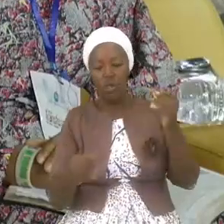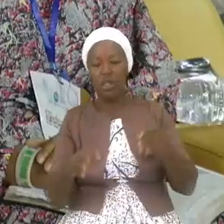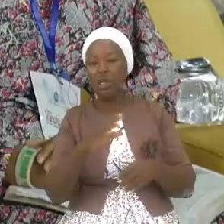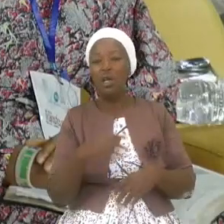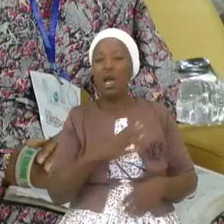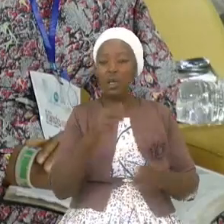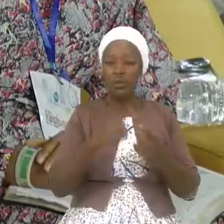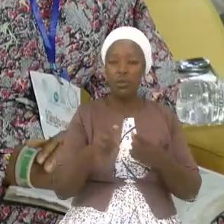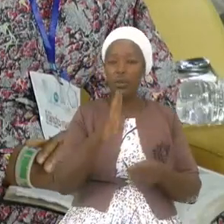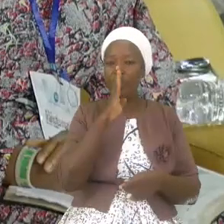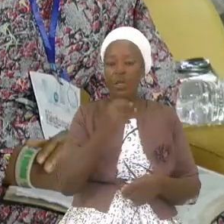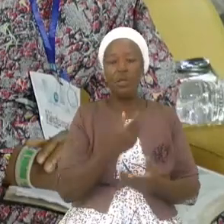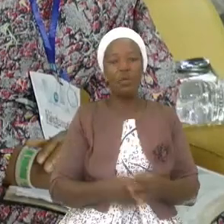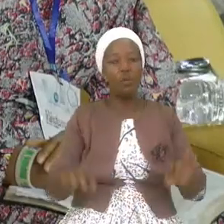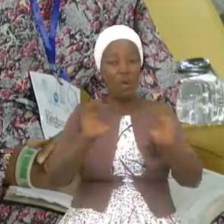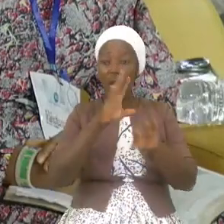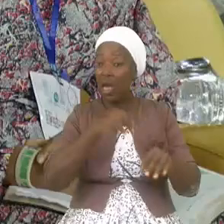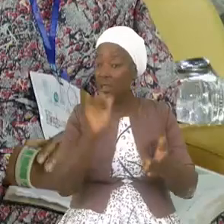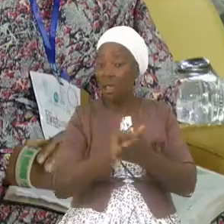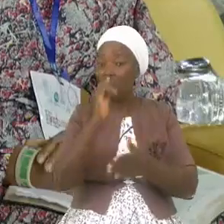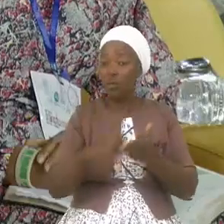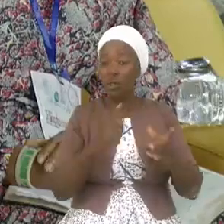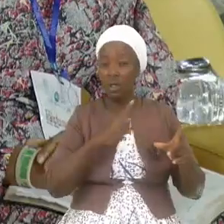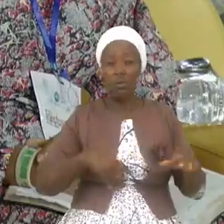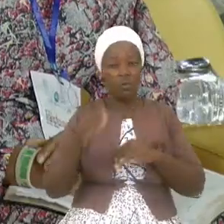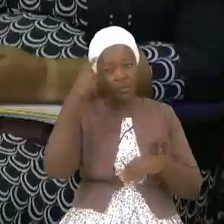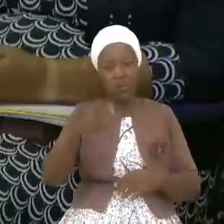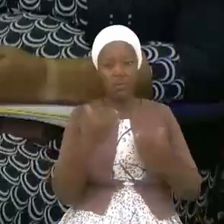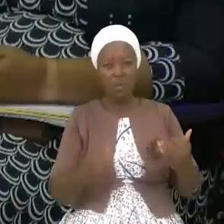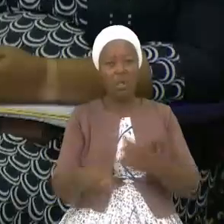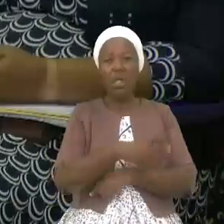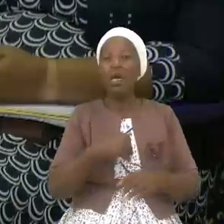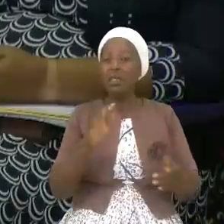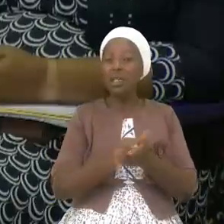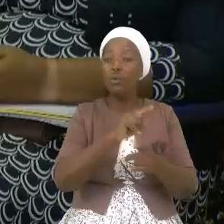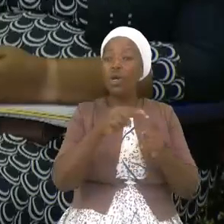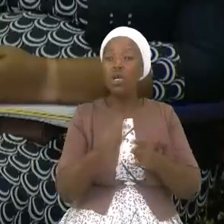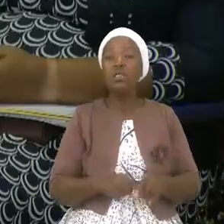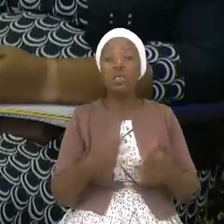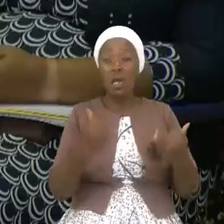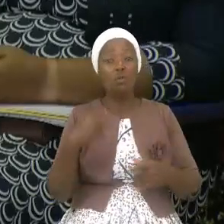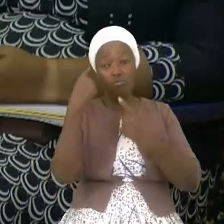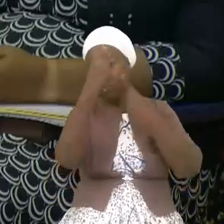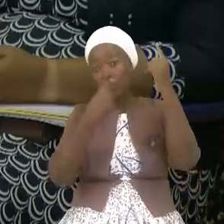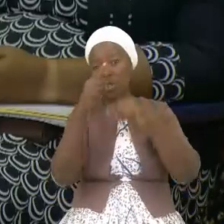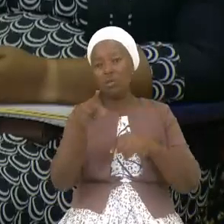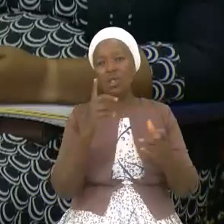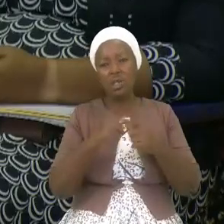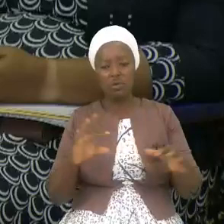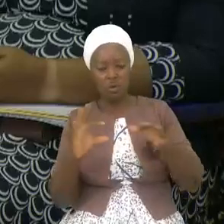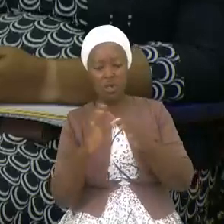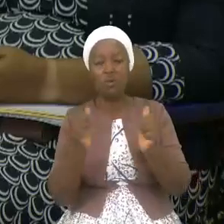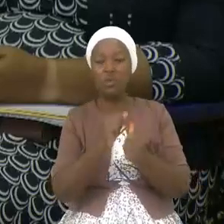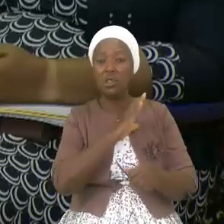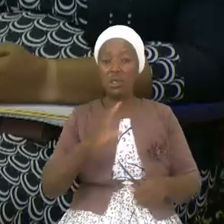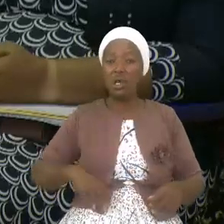he weighs you, and you connect with Christ, and you connect with your Redeemer, and you connect with the Savior,